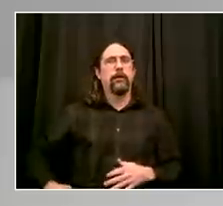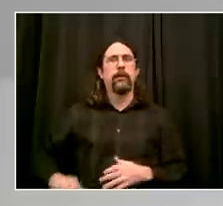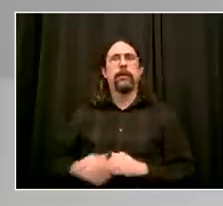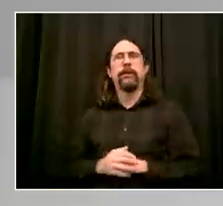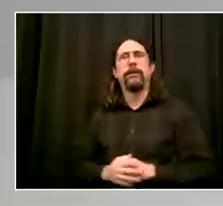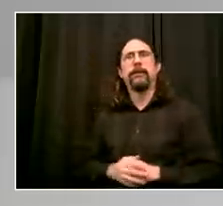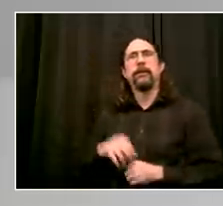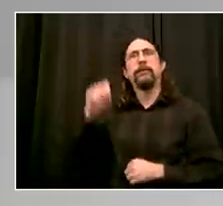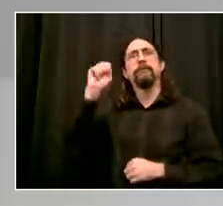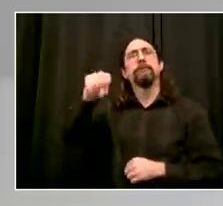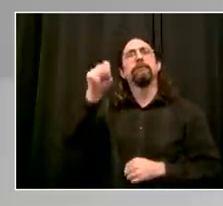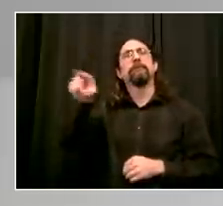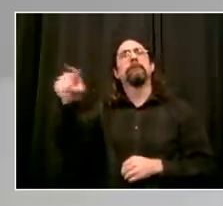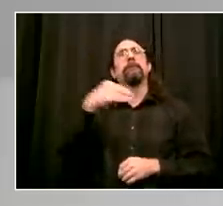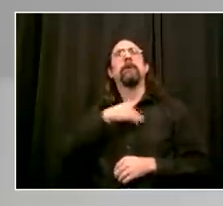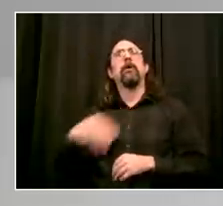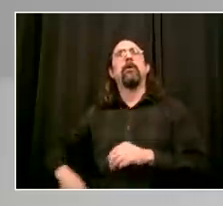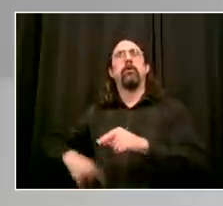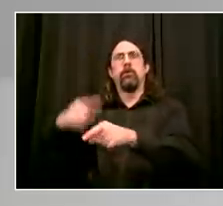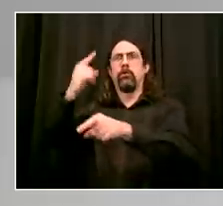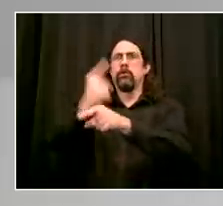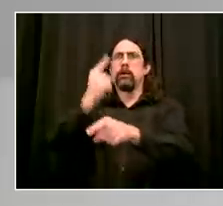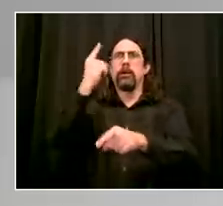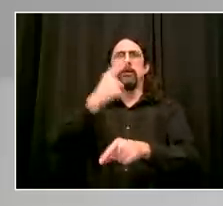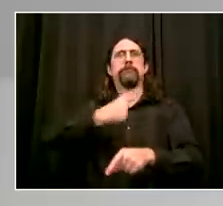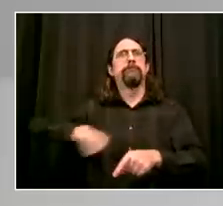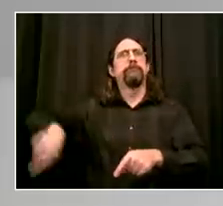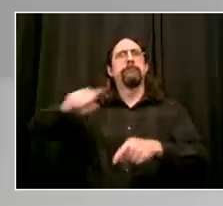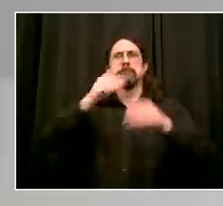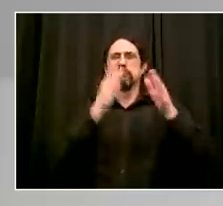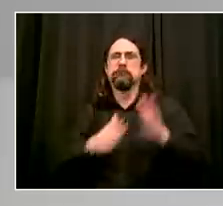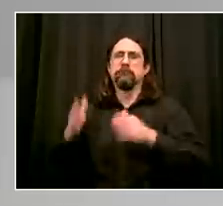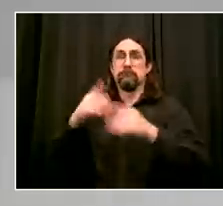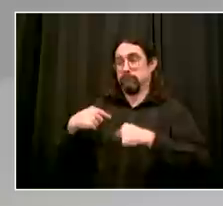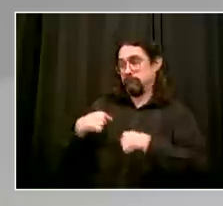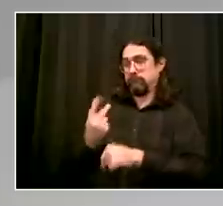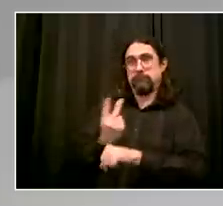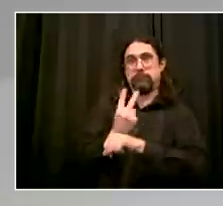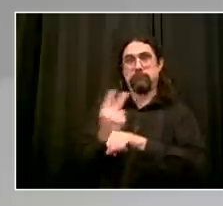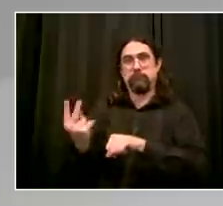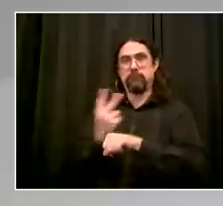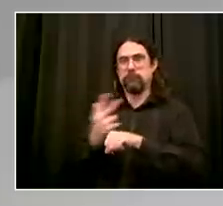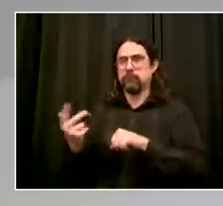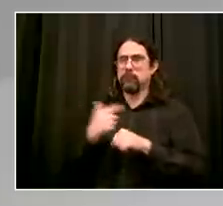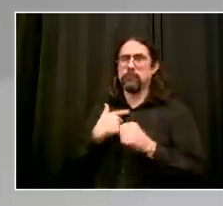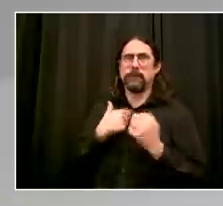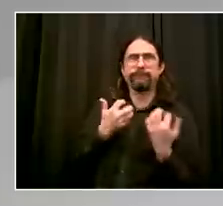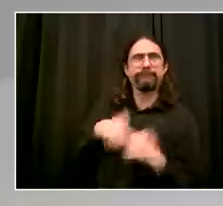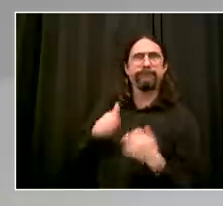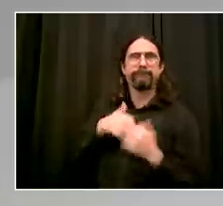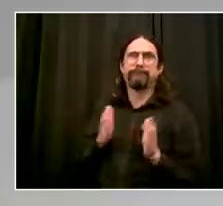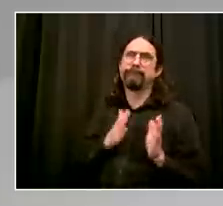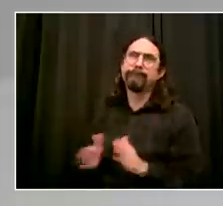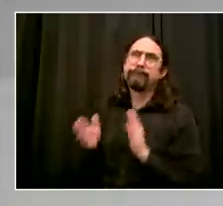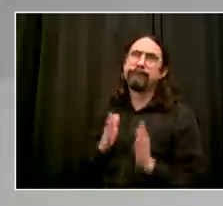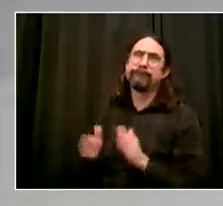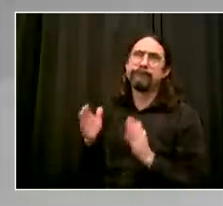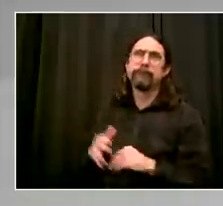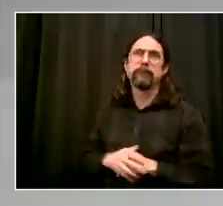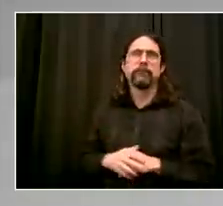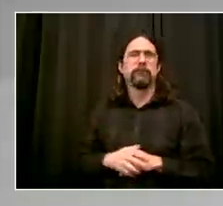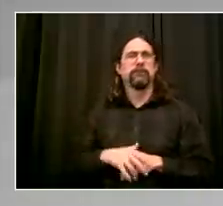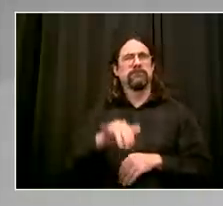in cases, we are prepared to handle that. Right now, people should know that health and hospitals,